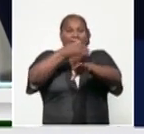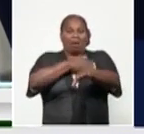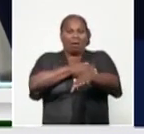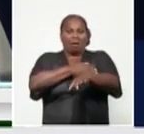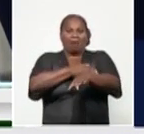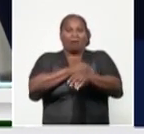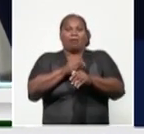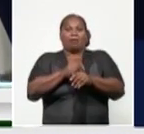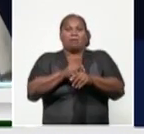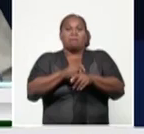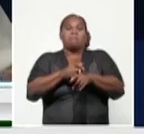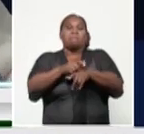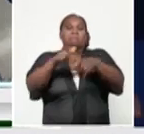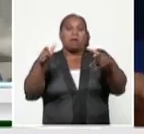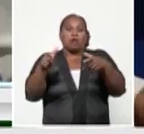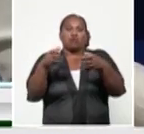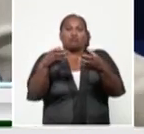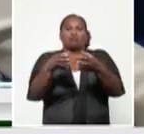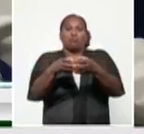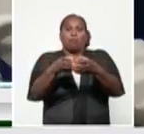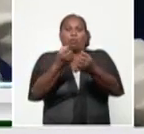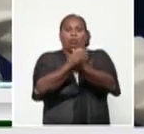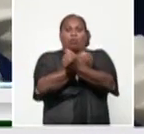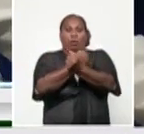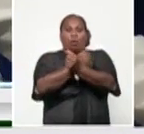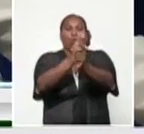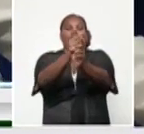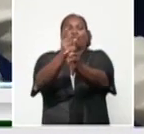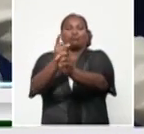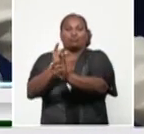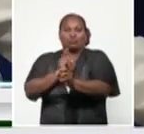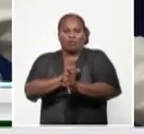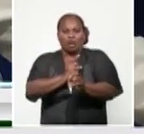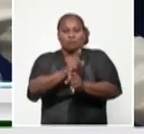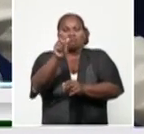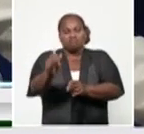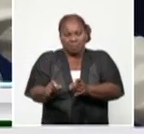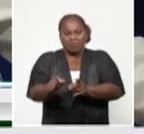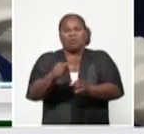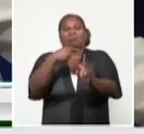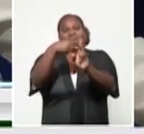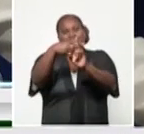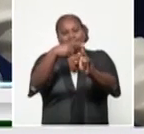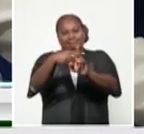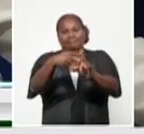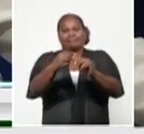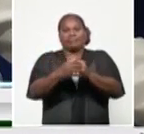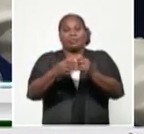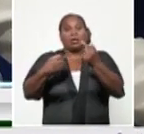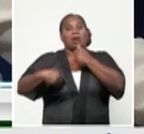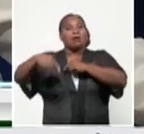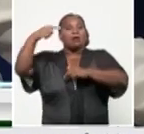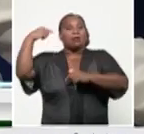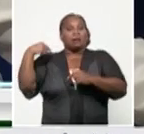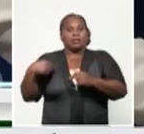group. Of the 59 cases, 41 contracted the virus